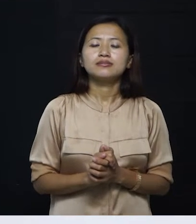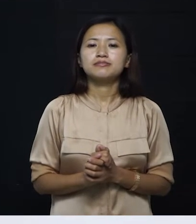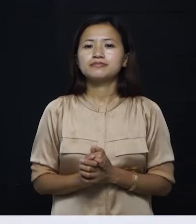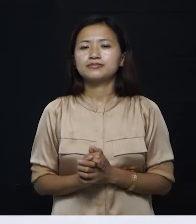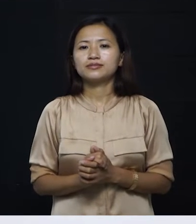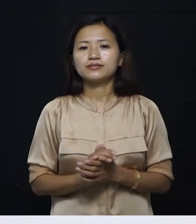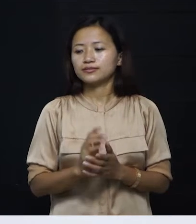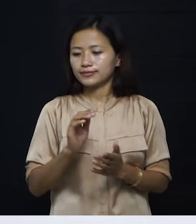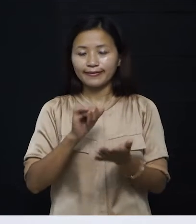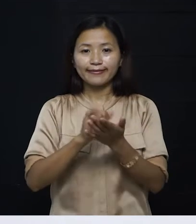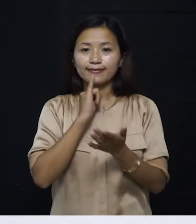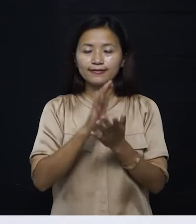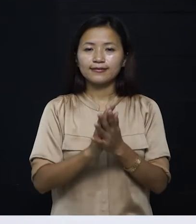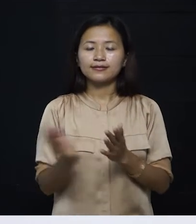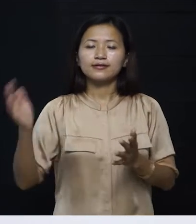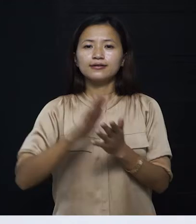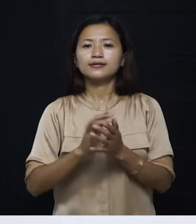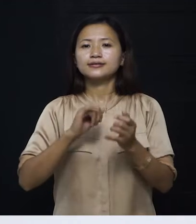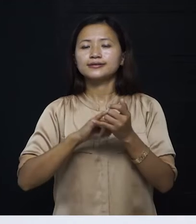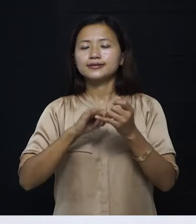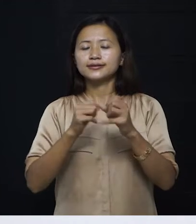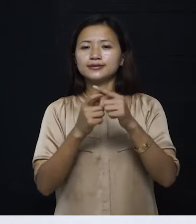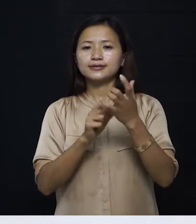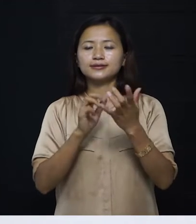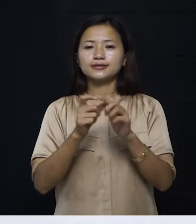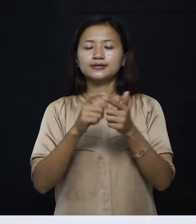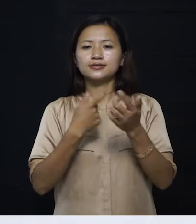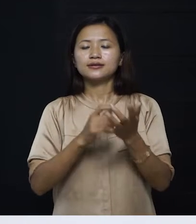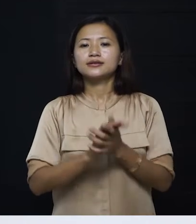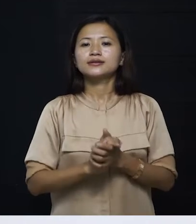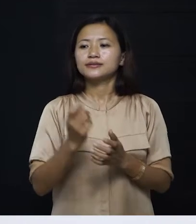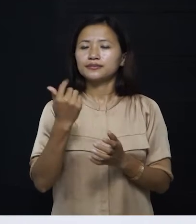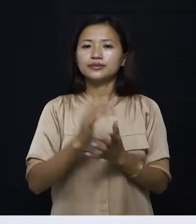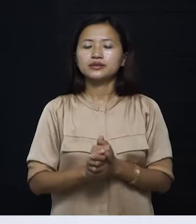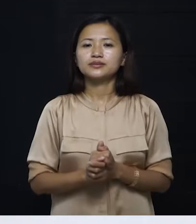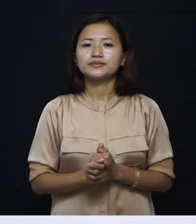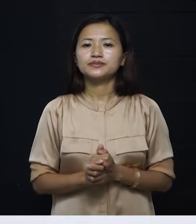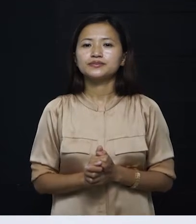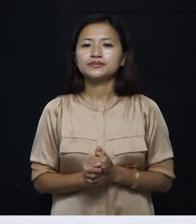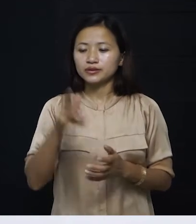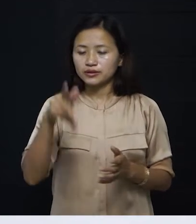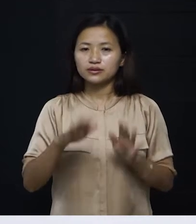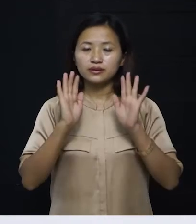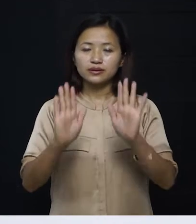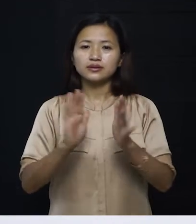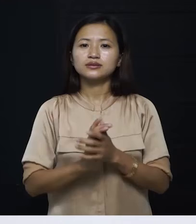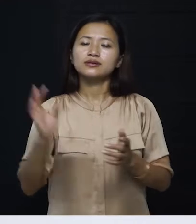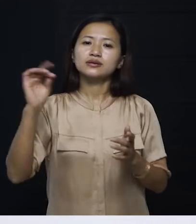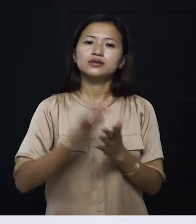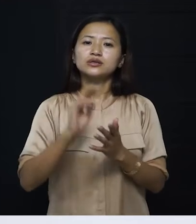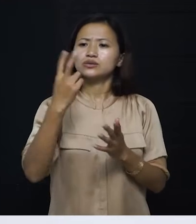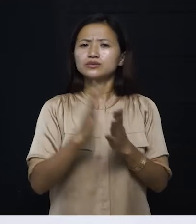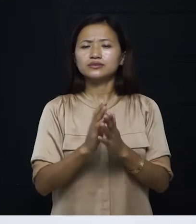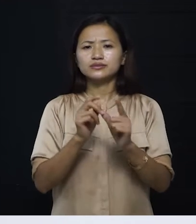okay? That is called as the standard money. Then again, another point is, this standard money, it has again